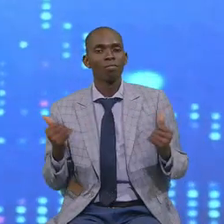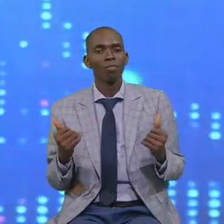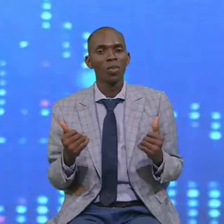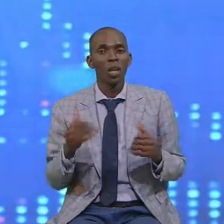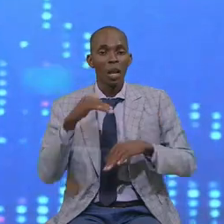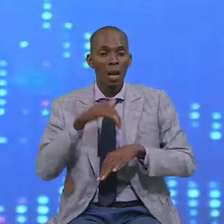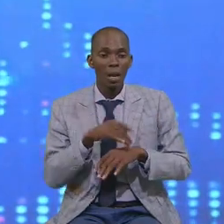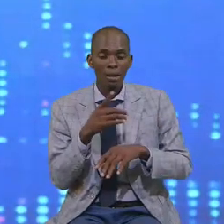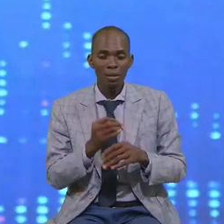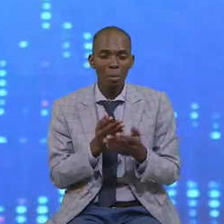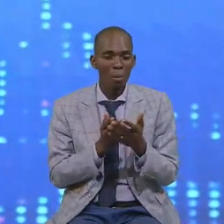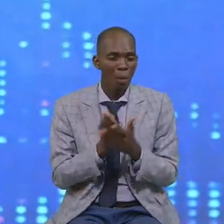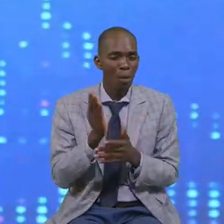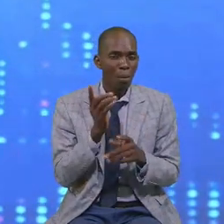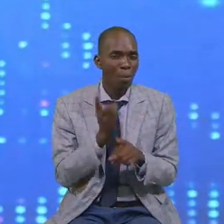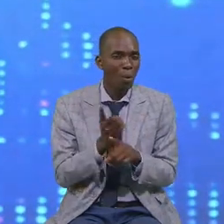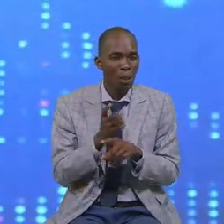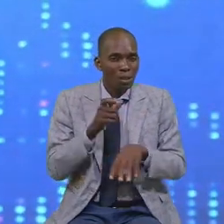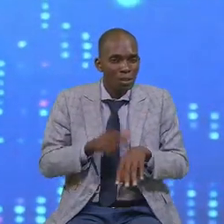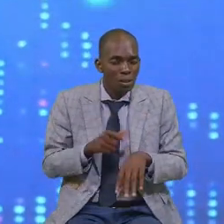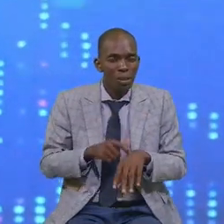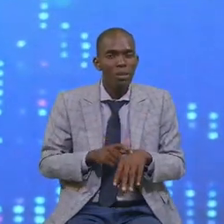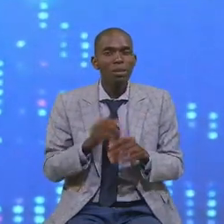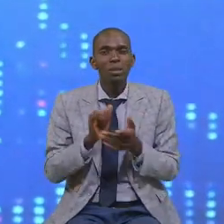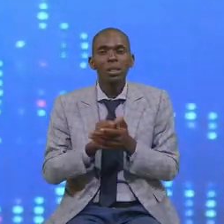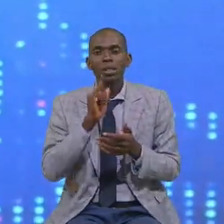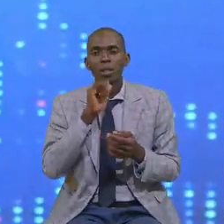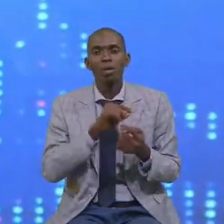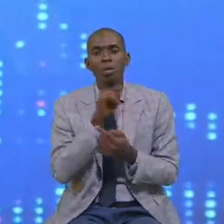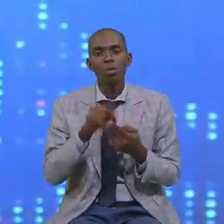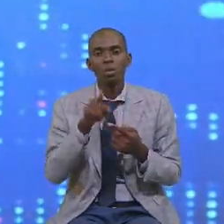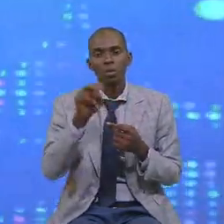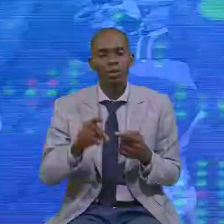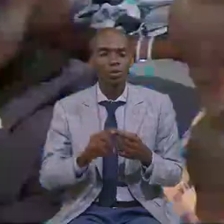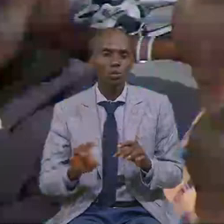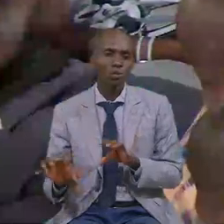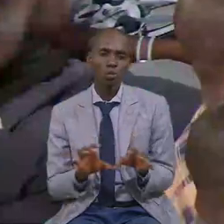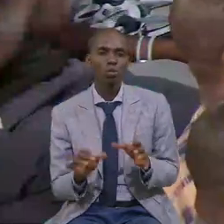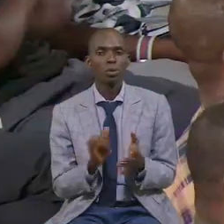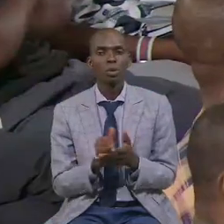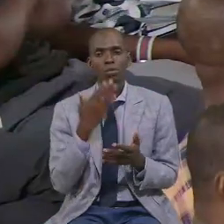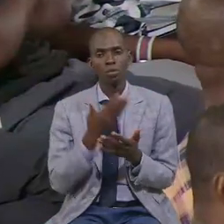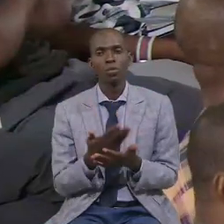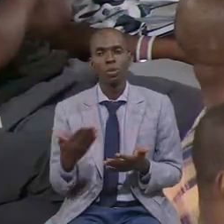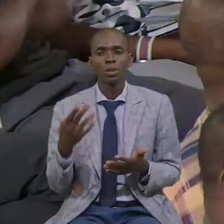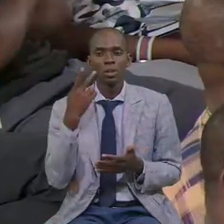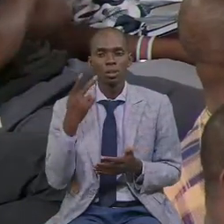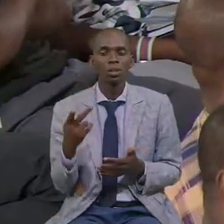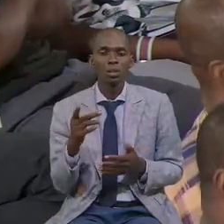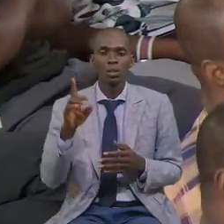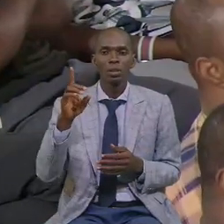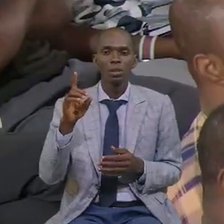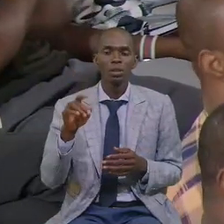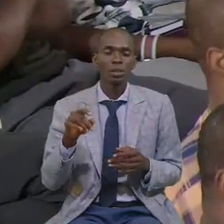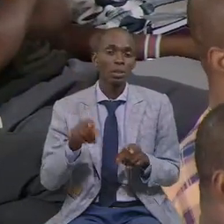is hot, that's when to get that thing done. I look at David, and as